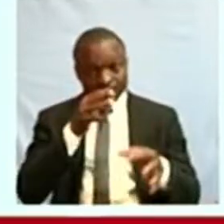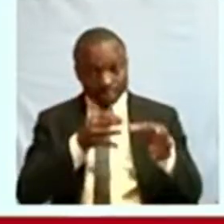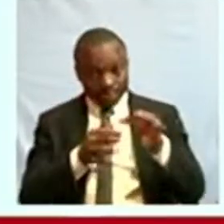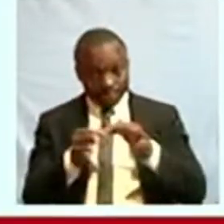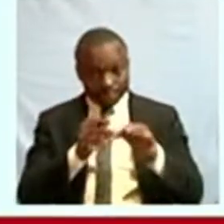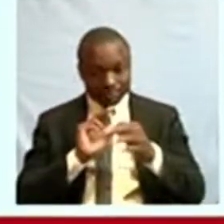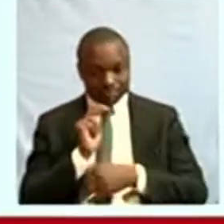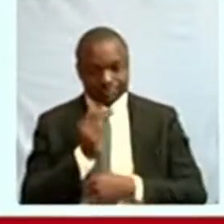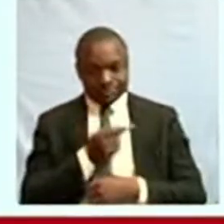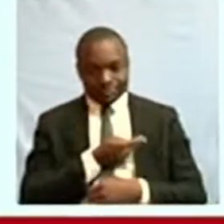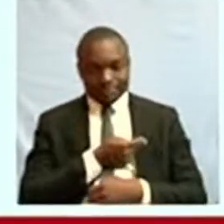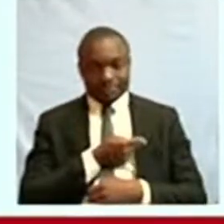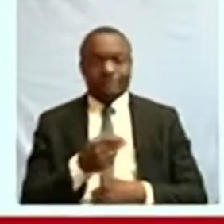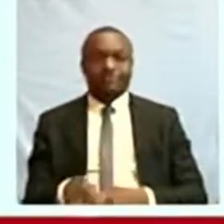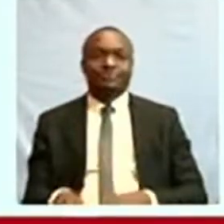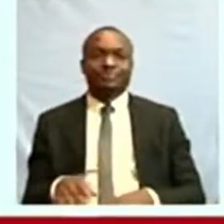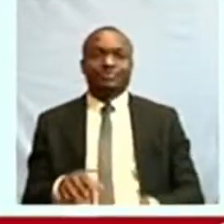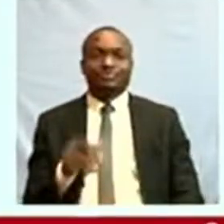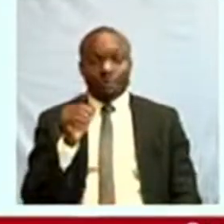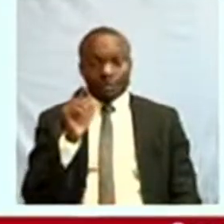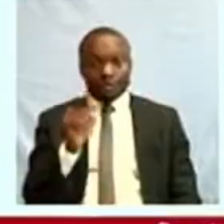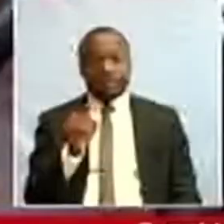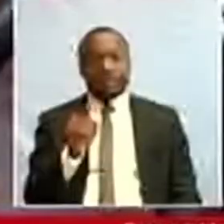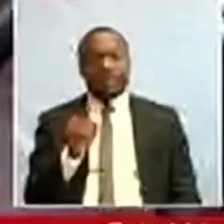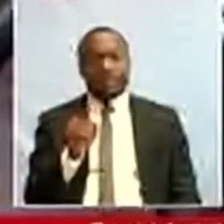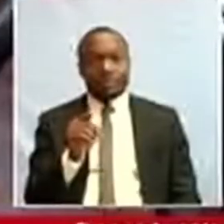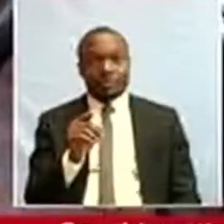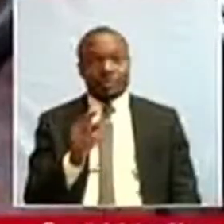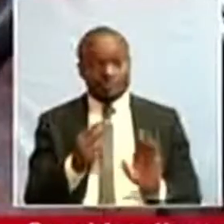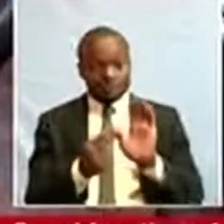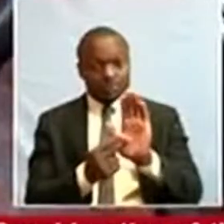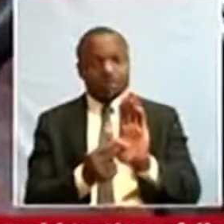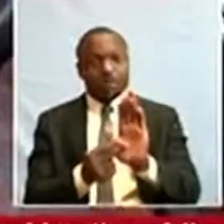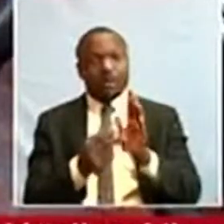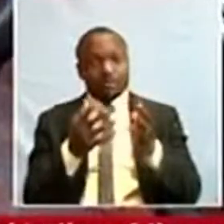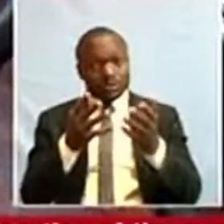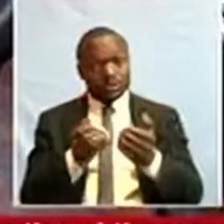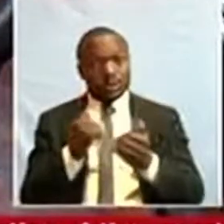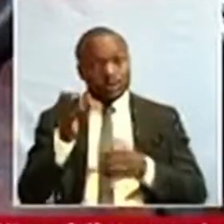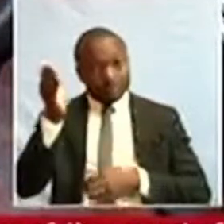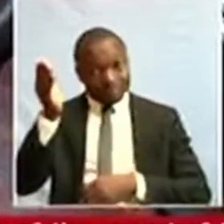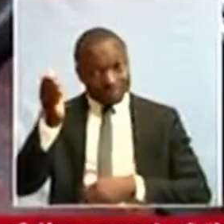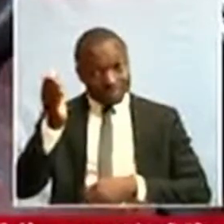us. I think you are indicating that you want to speak. Oh.